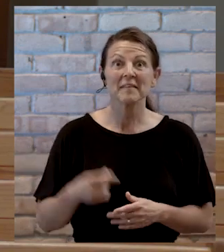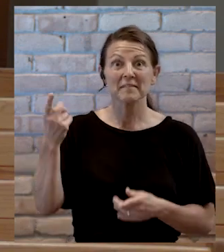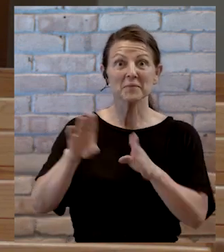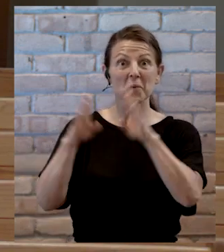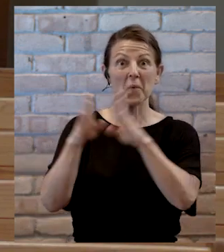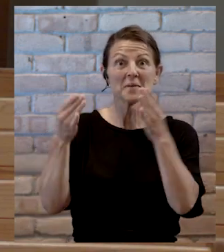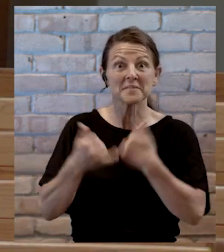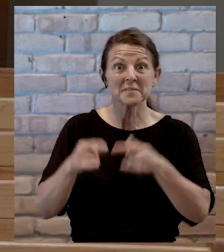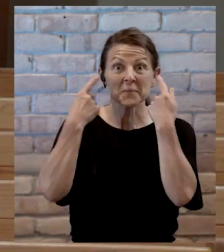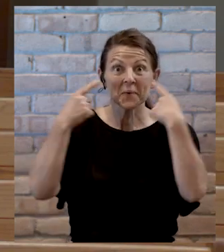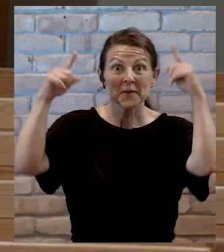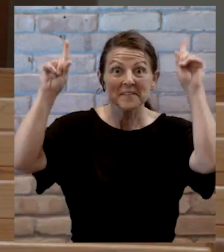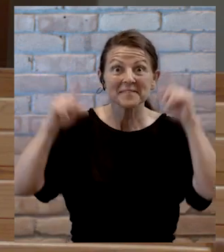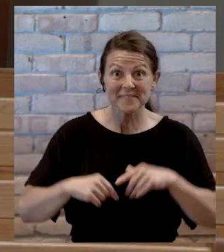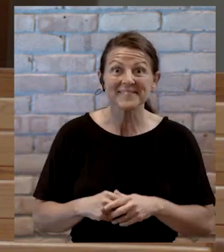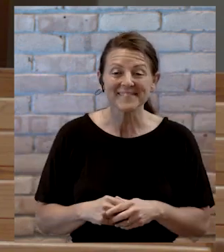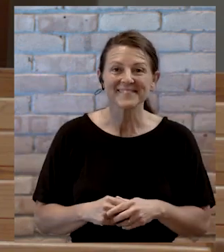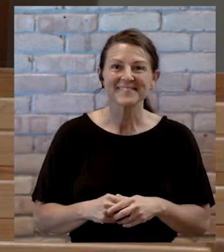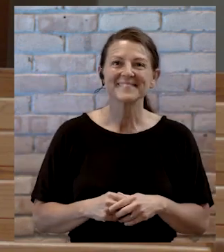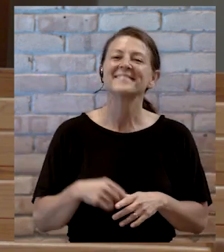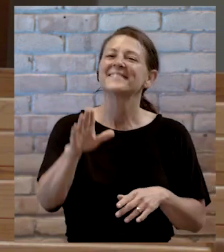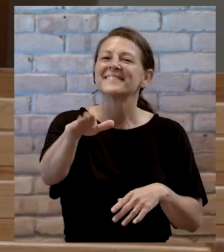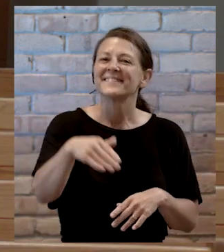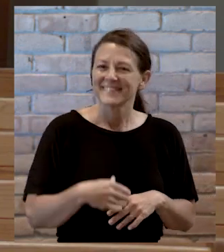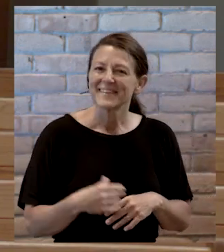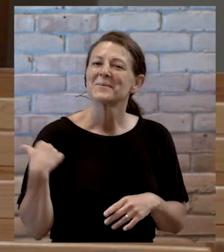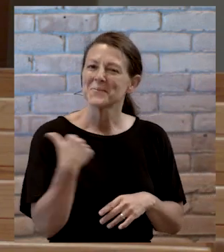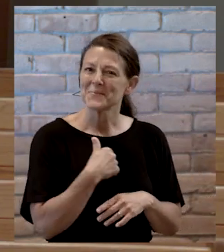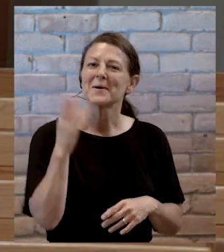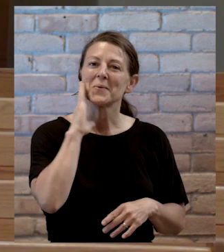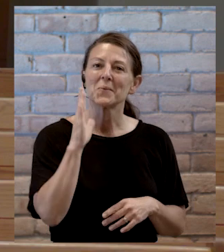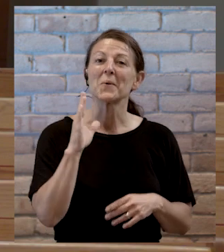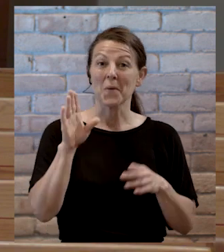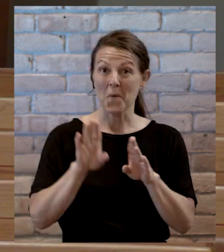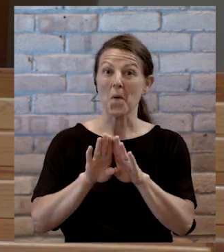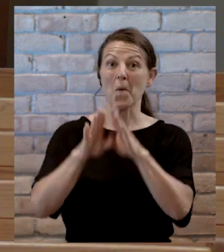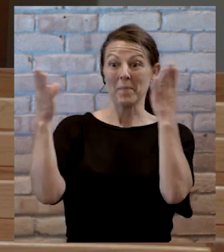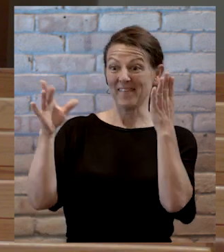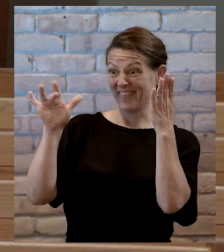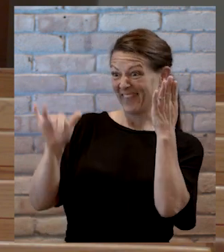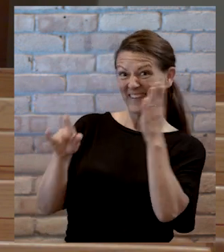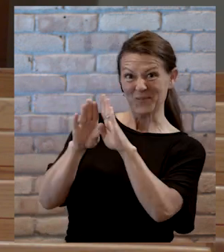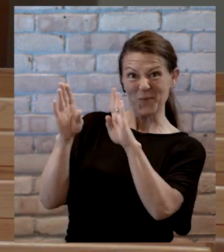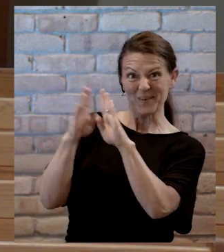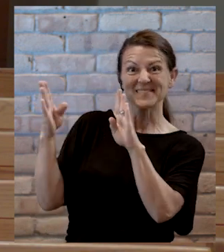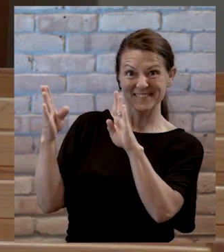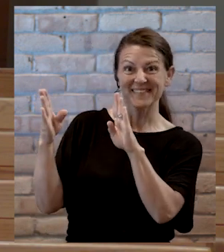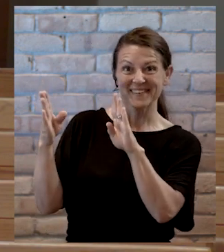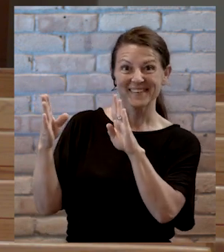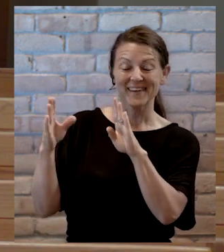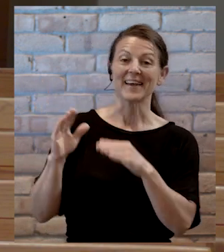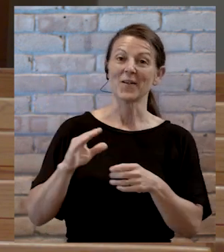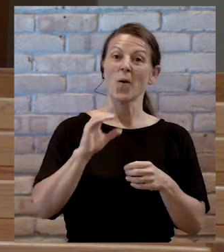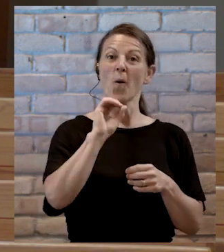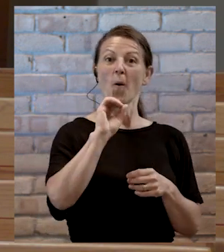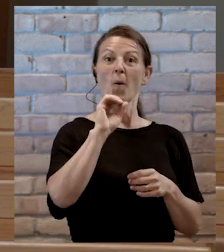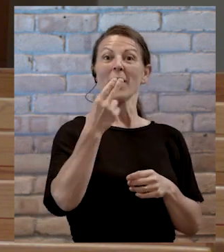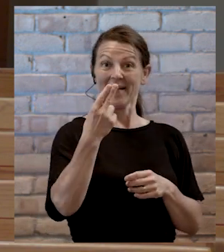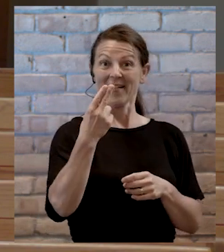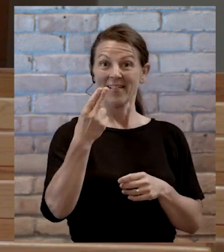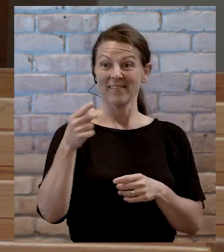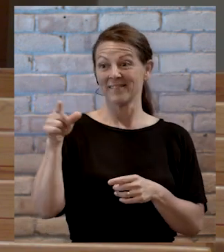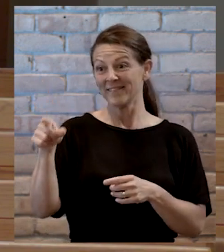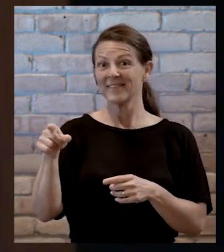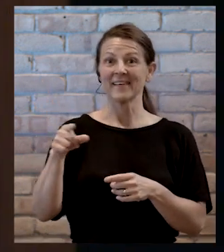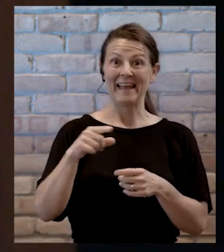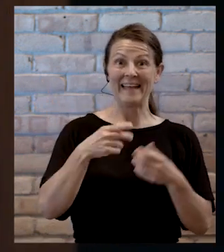These doors still work. Hey, we're going to be opening up these doors and the doors at our Oak Hill campus